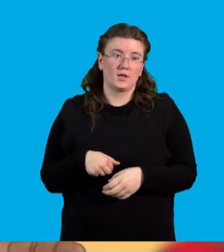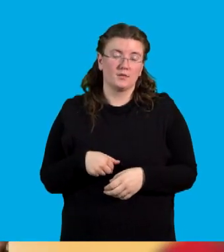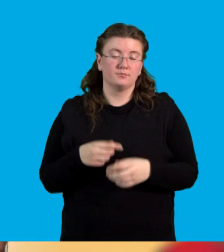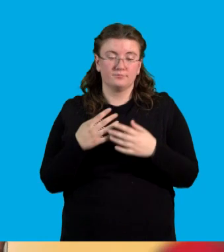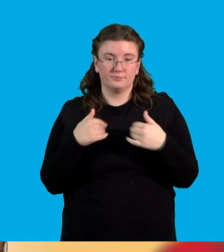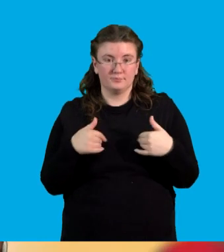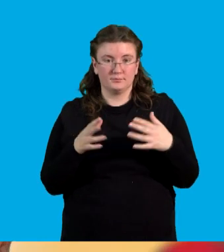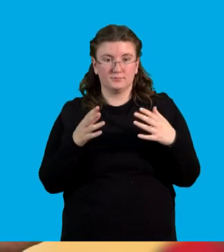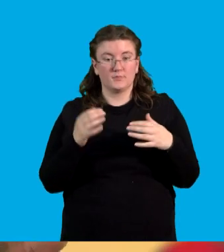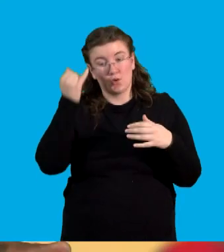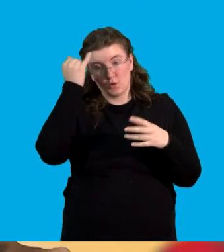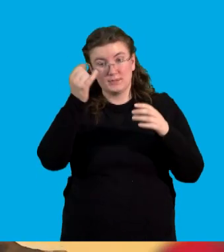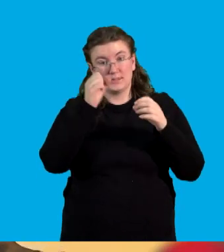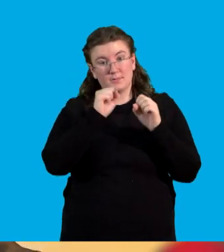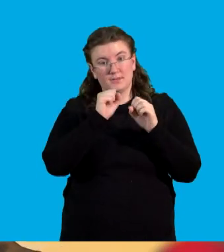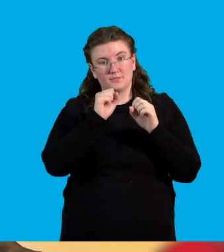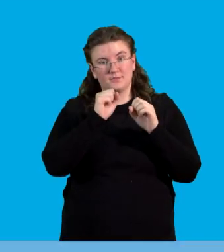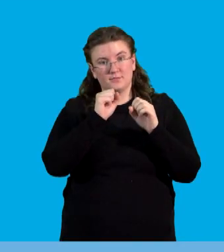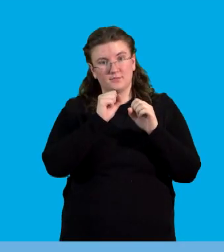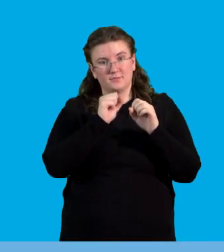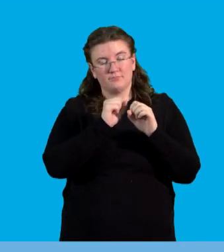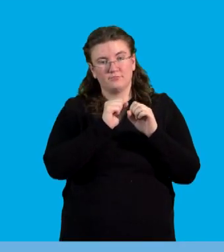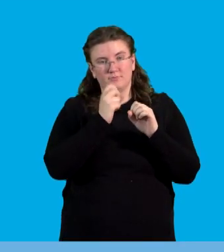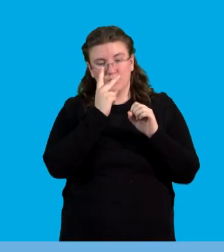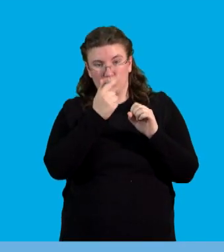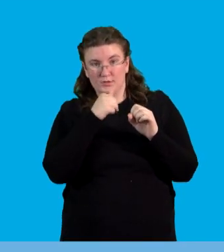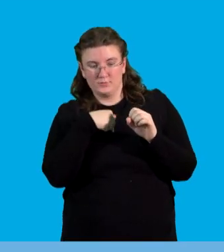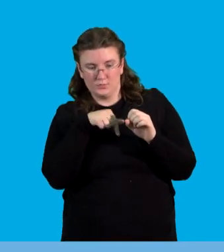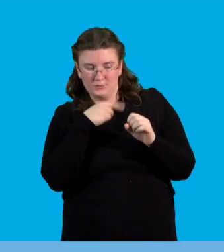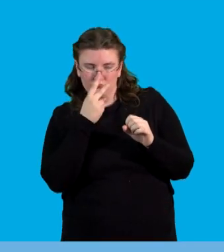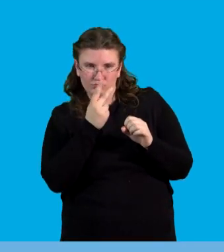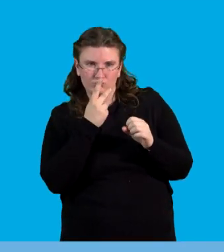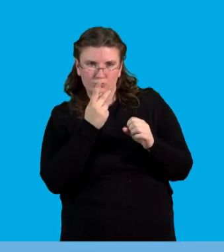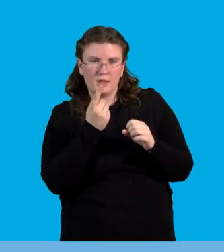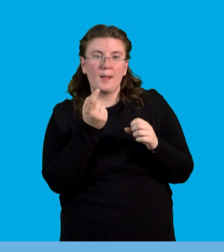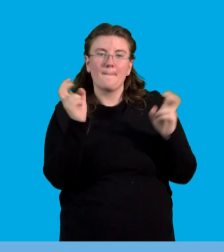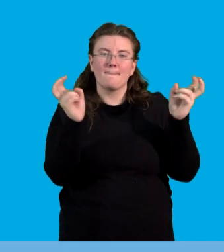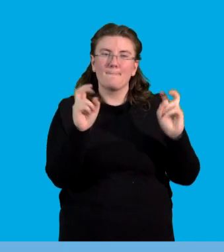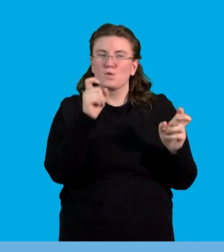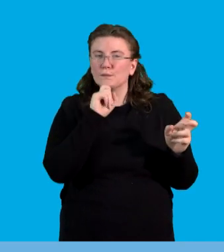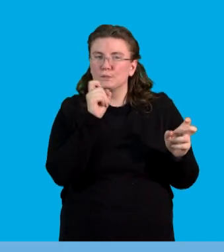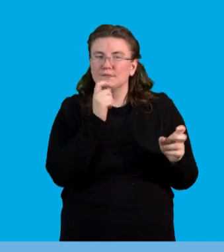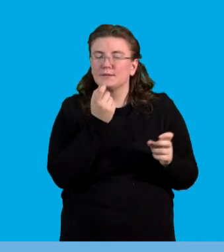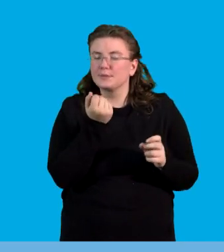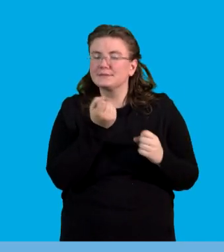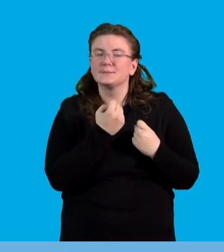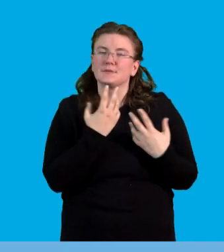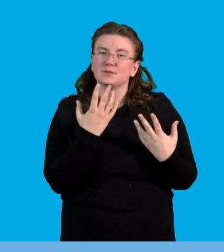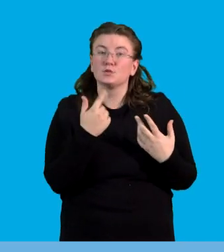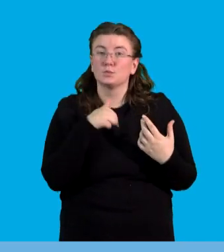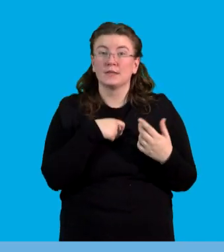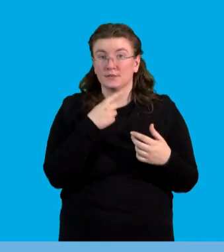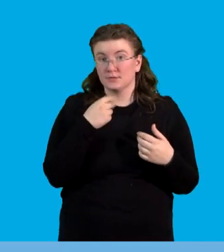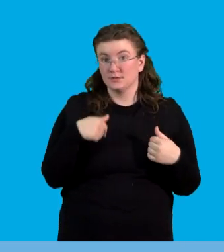our concept map, whereby, remember, our main idea, we were looking at the cost of power consumption, and we started by looking at the